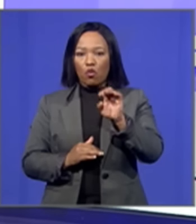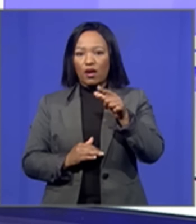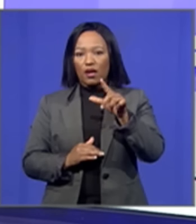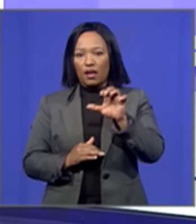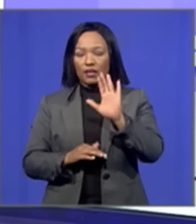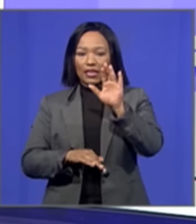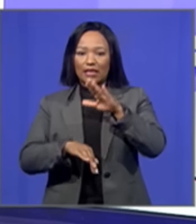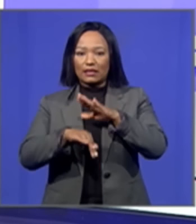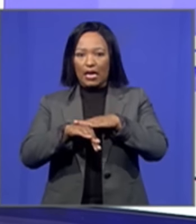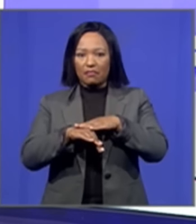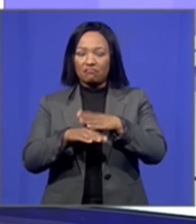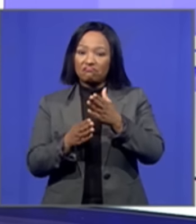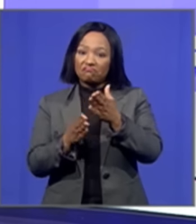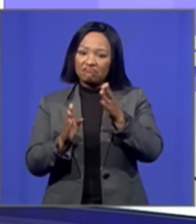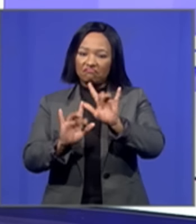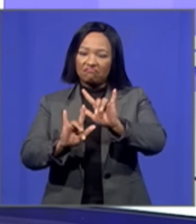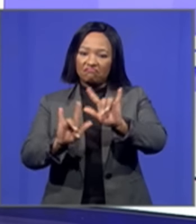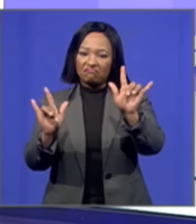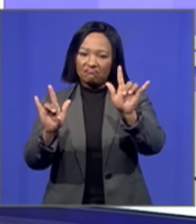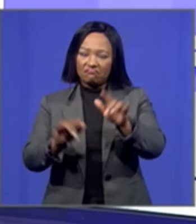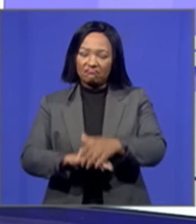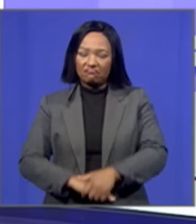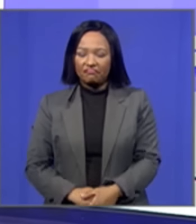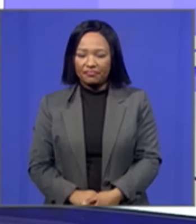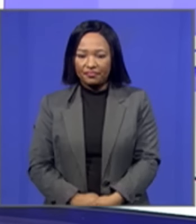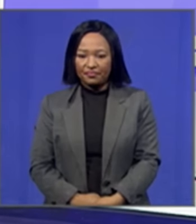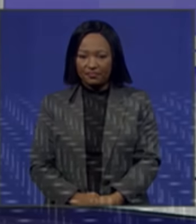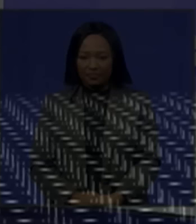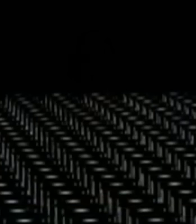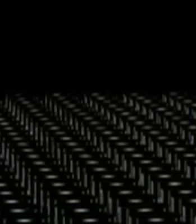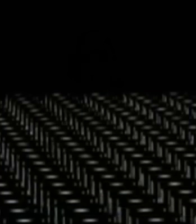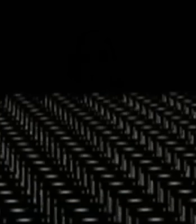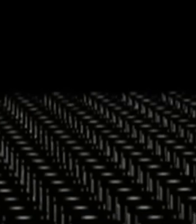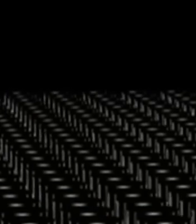gape le kopana mo nakong e tlang. Phiri o rile ga bosegame.